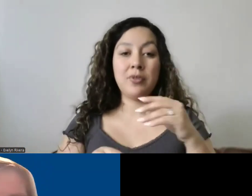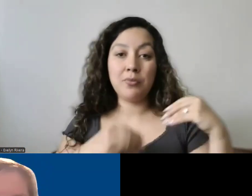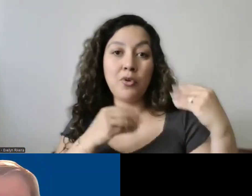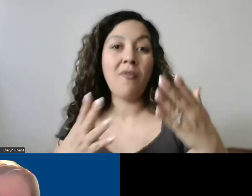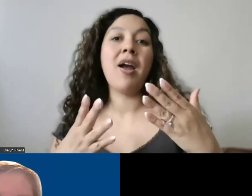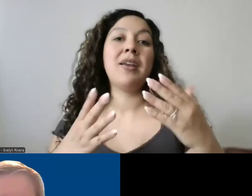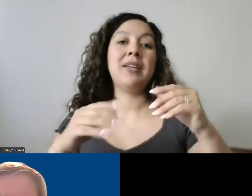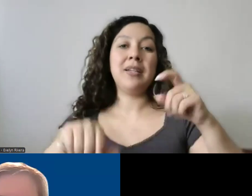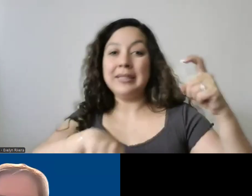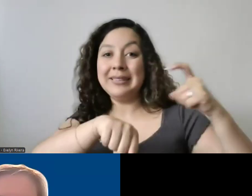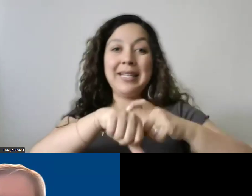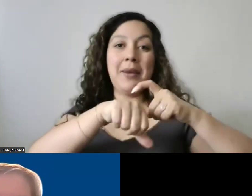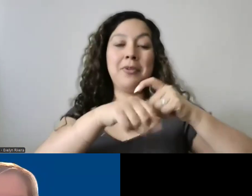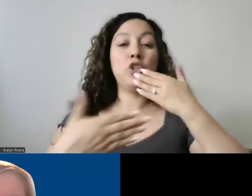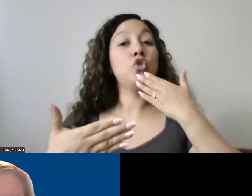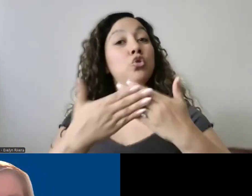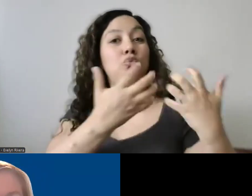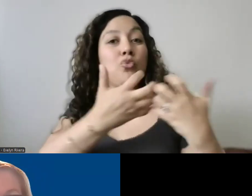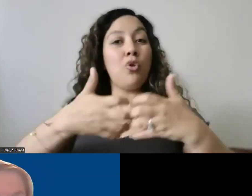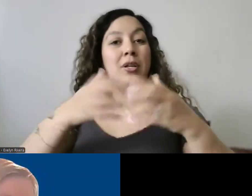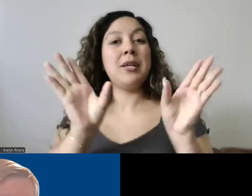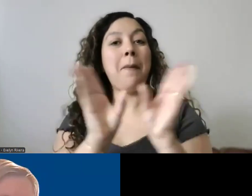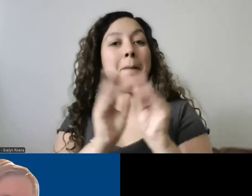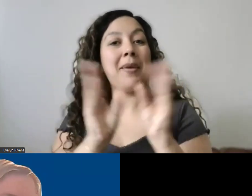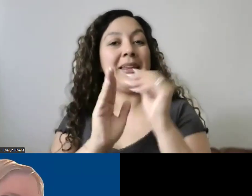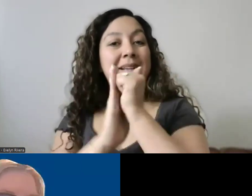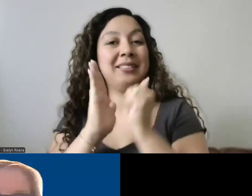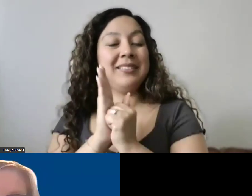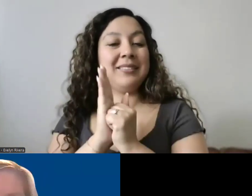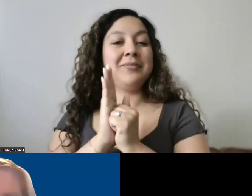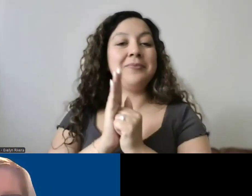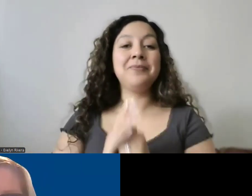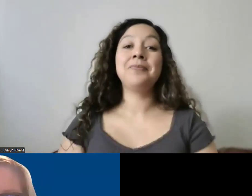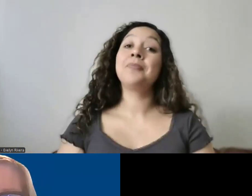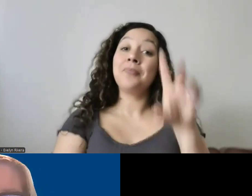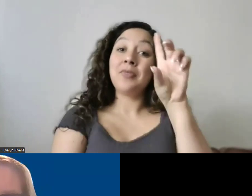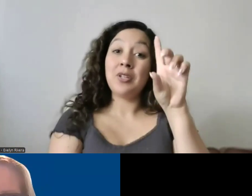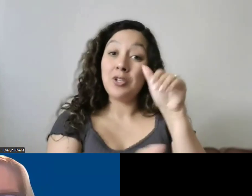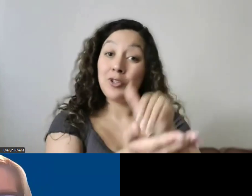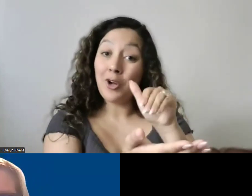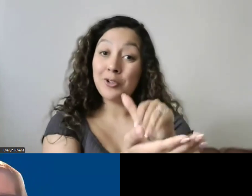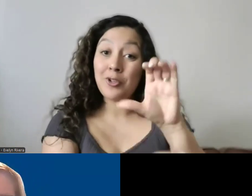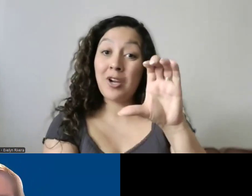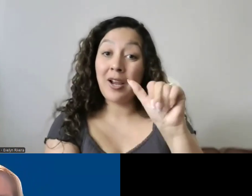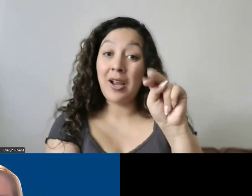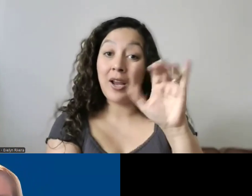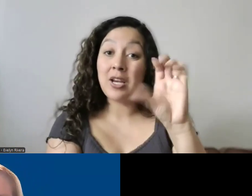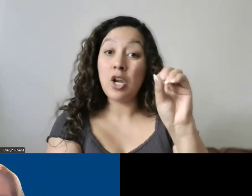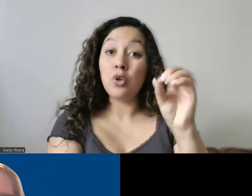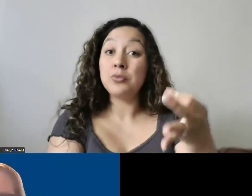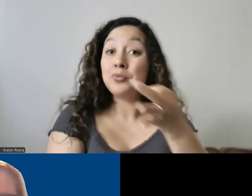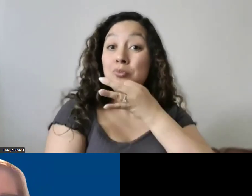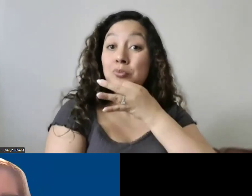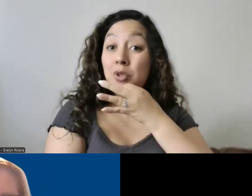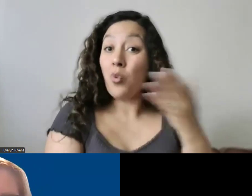timely meeting agenda. We're very fortunate. Dr. Canio, this is her specialty.